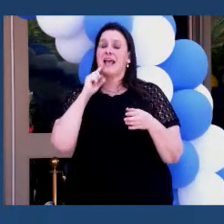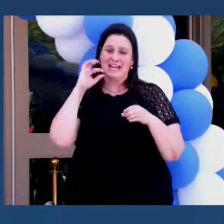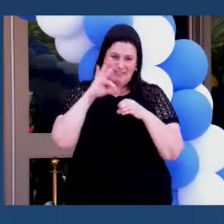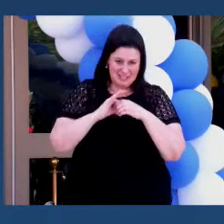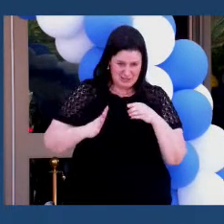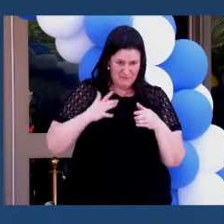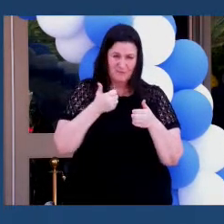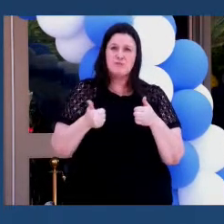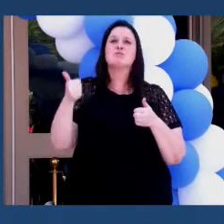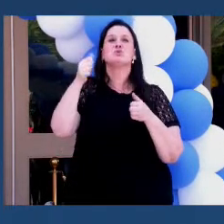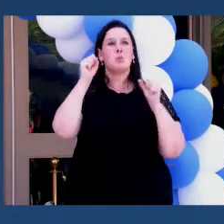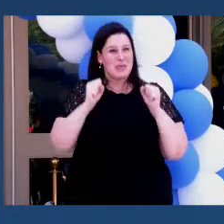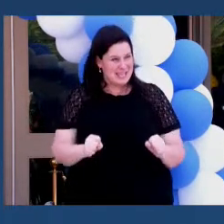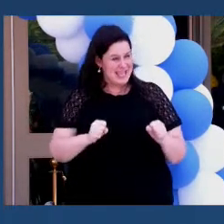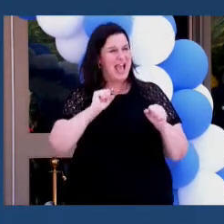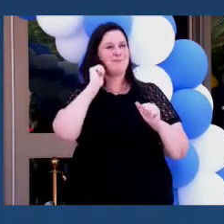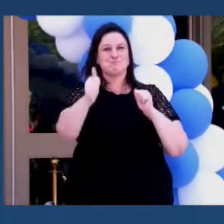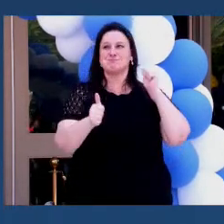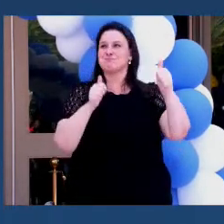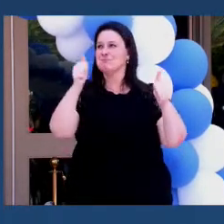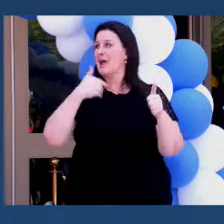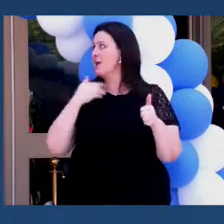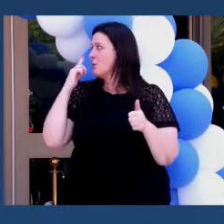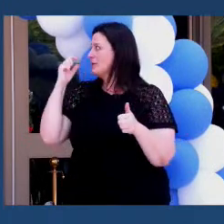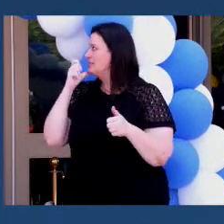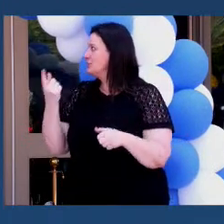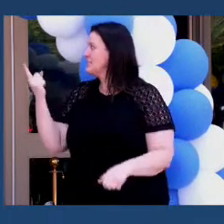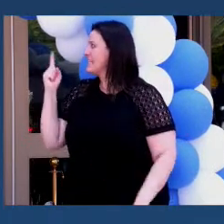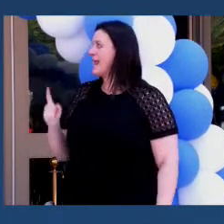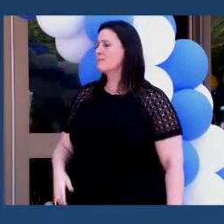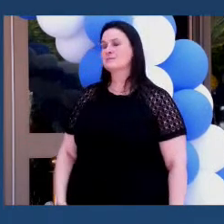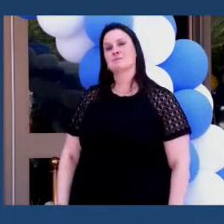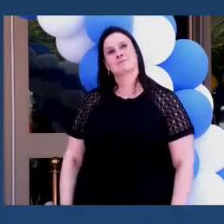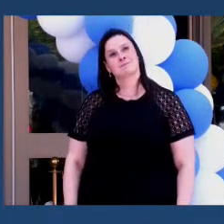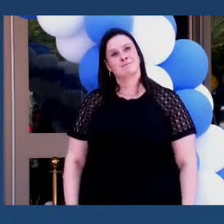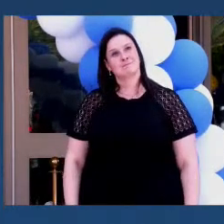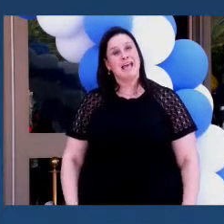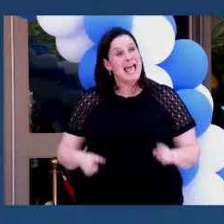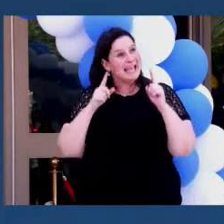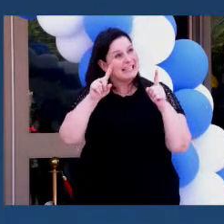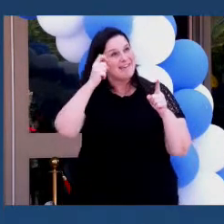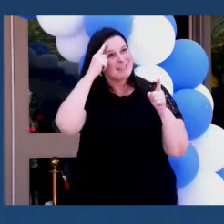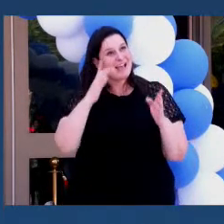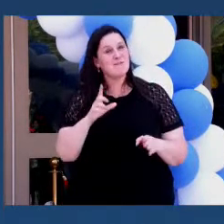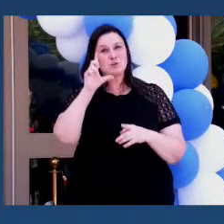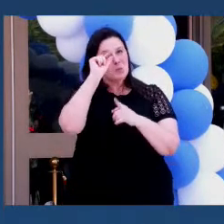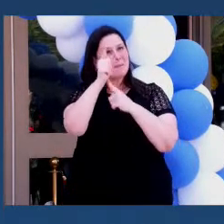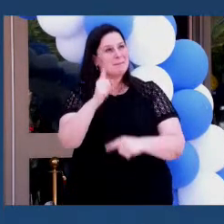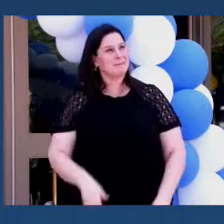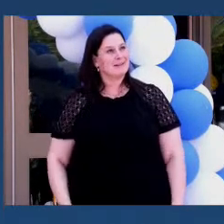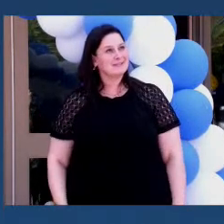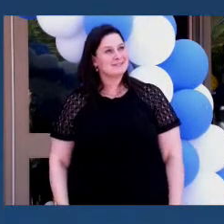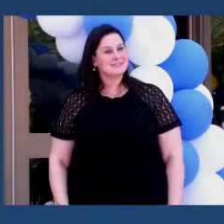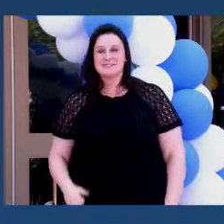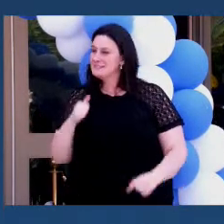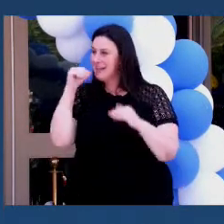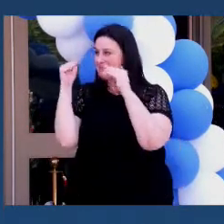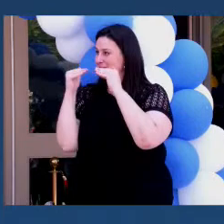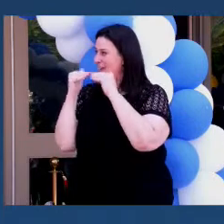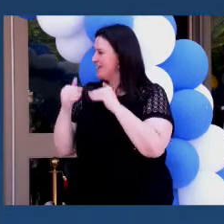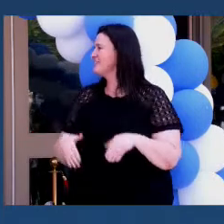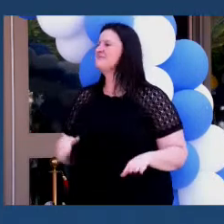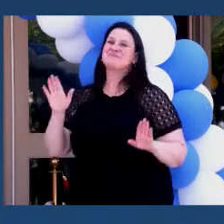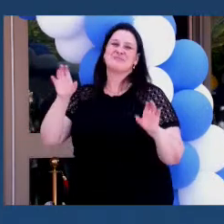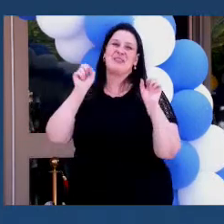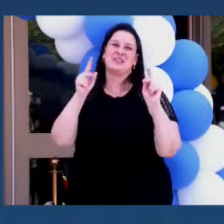we can make that happen. And I know he didn't just stand up. Not when you gave the governor 20 minutes. But